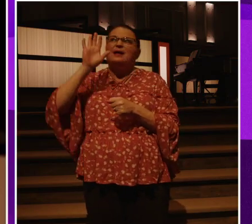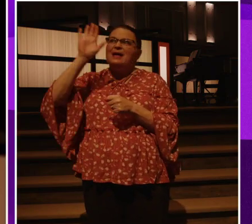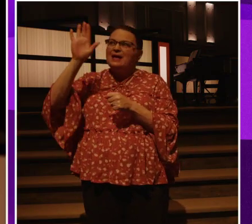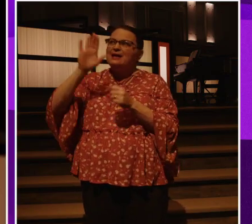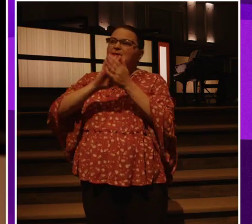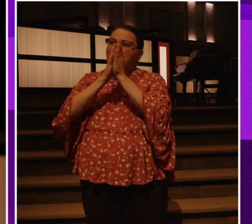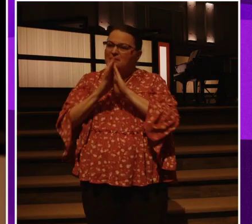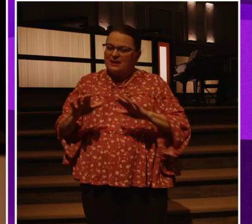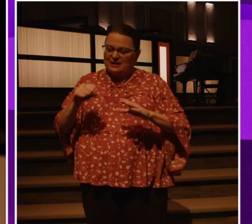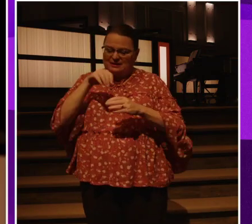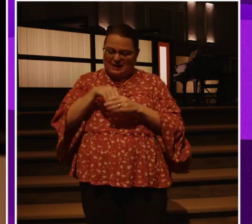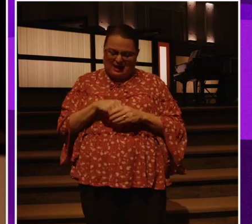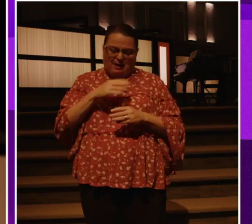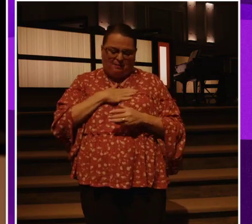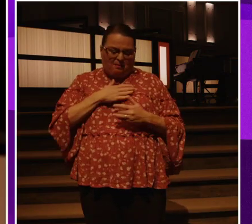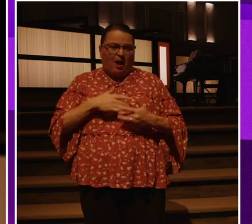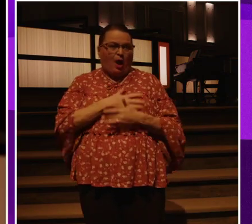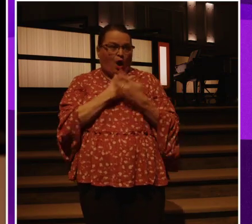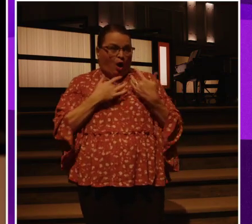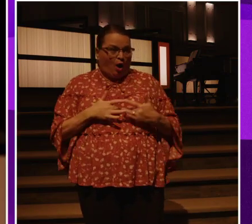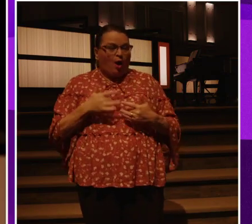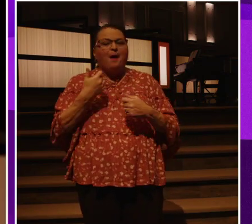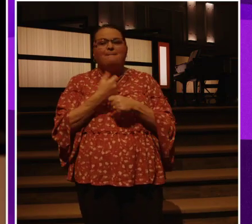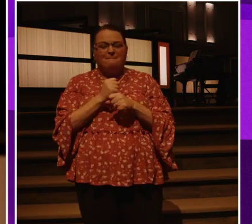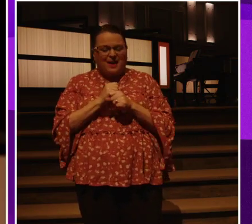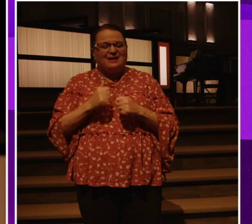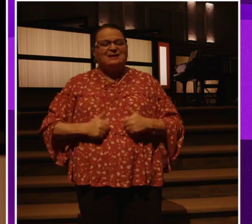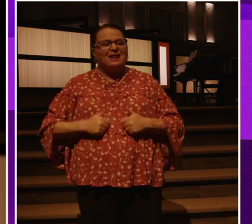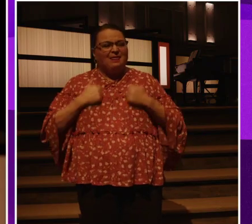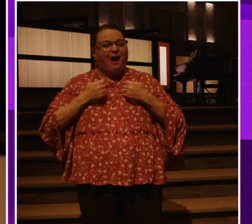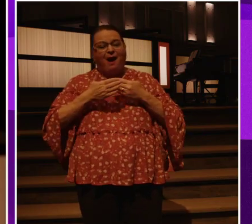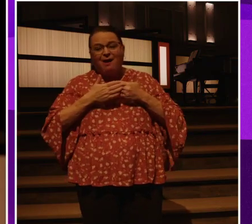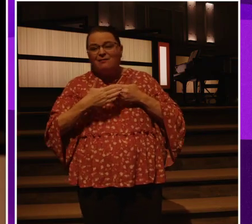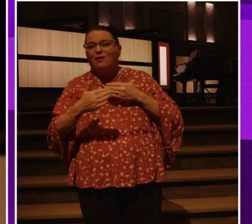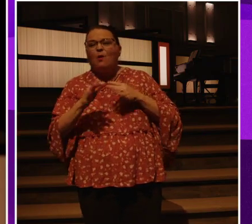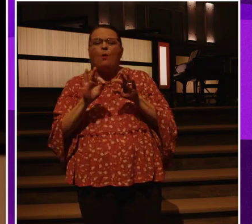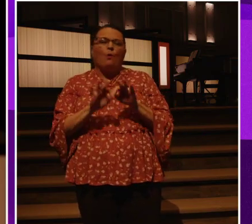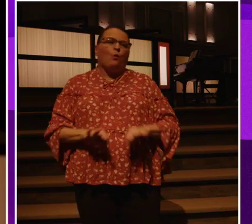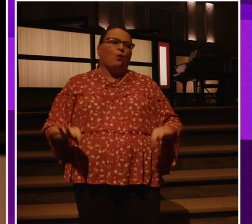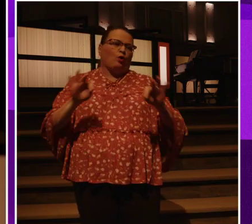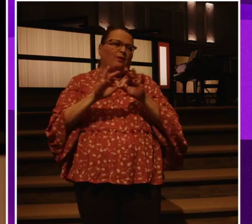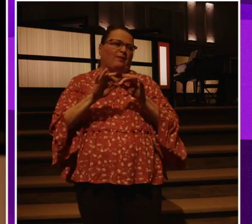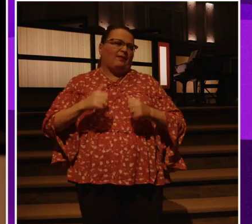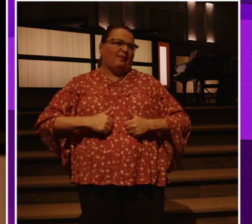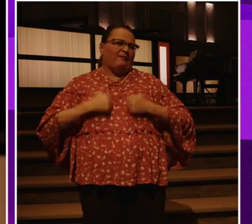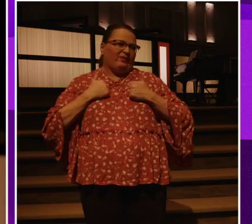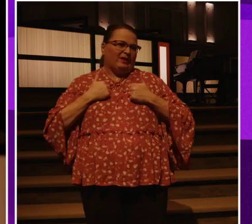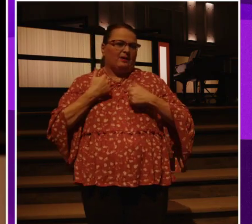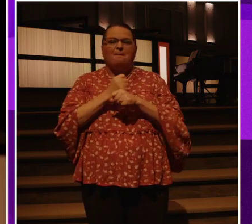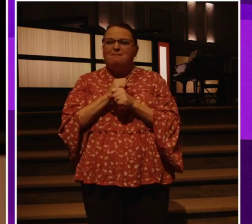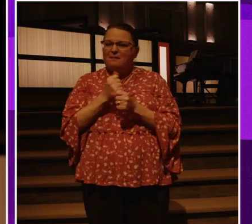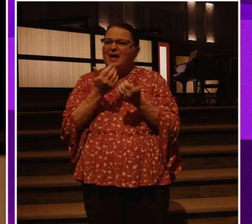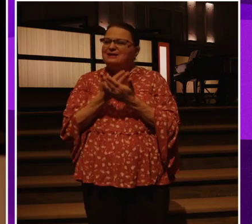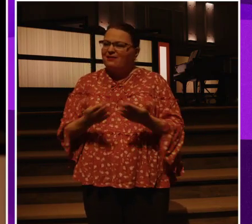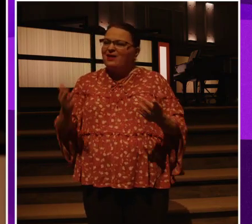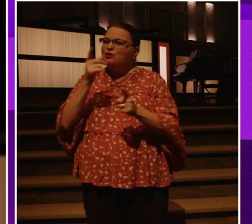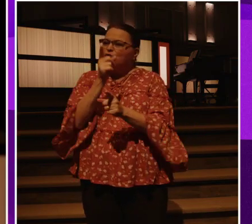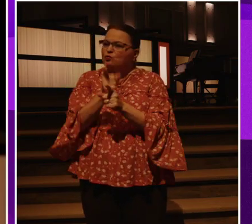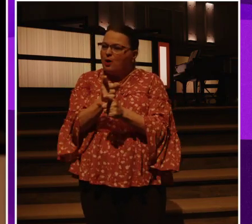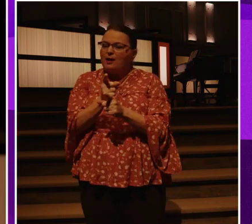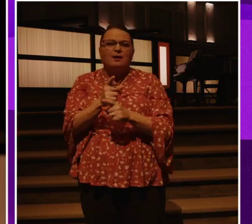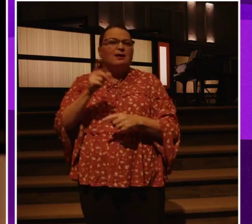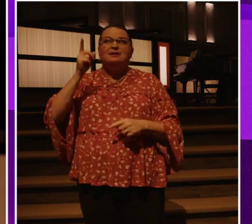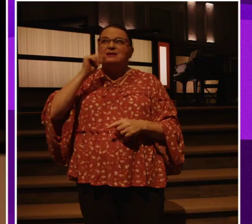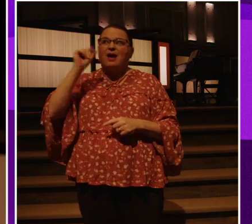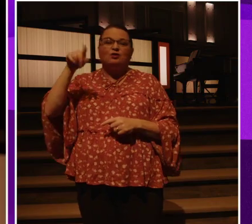heart makes life worth living and makes things right. But it's not just the source